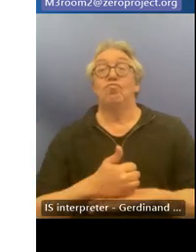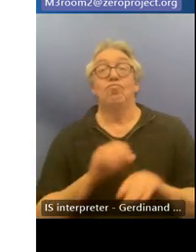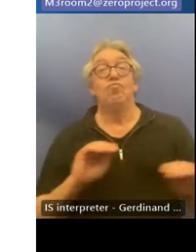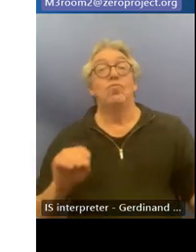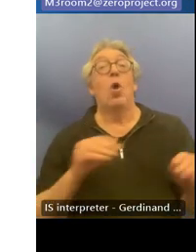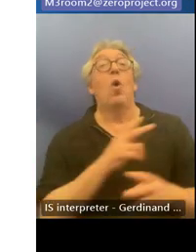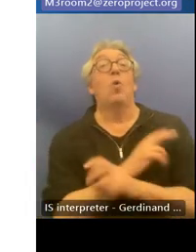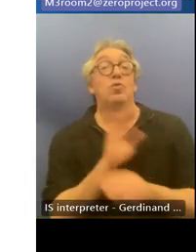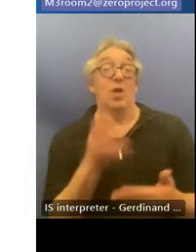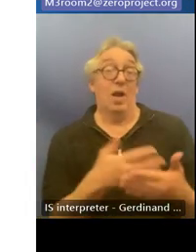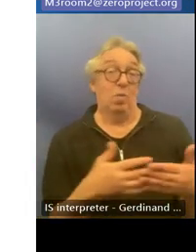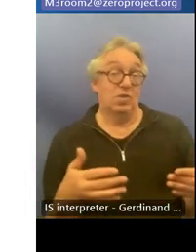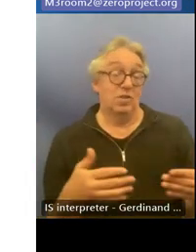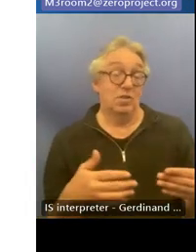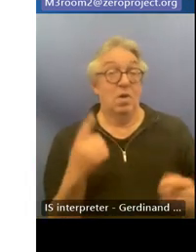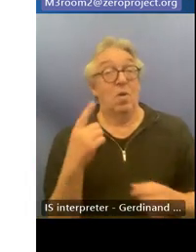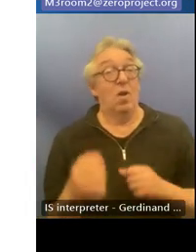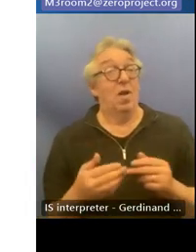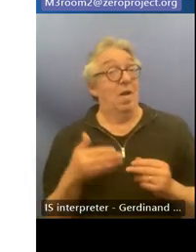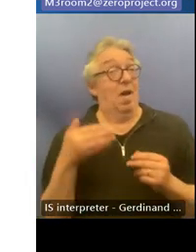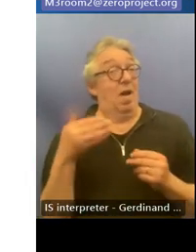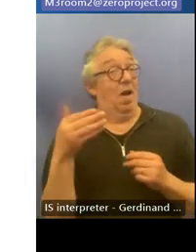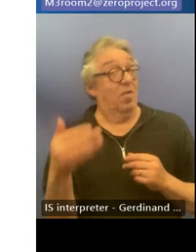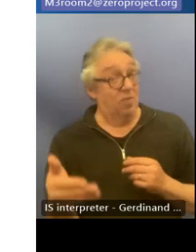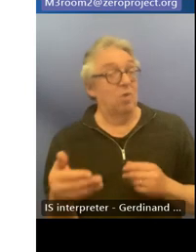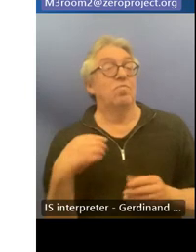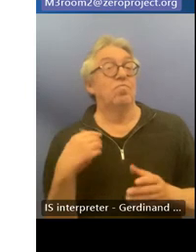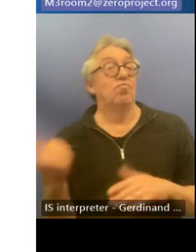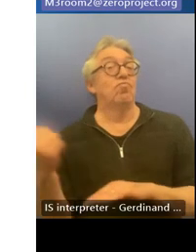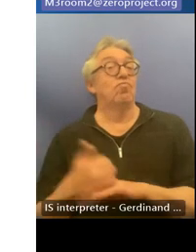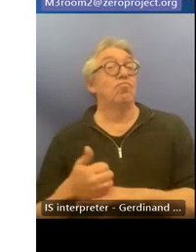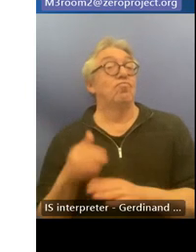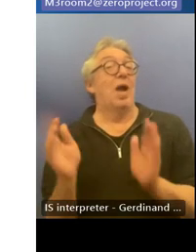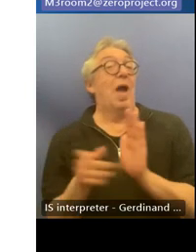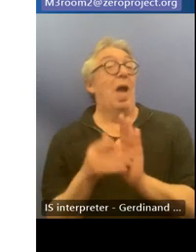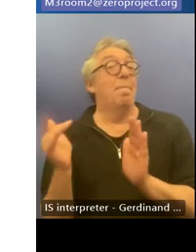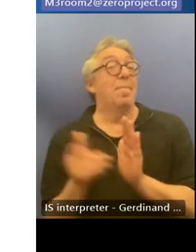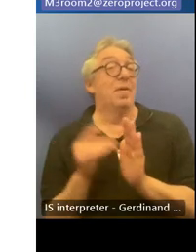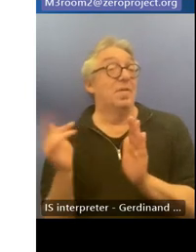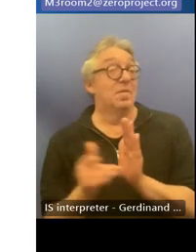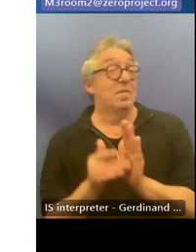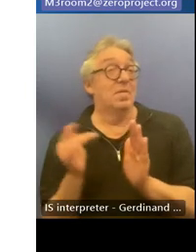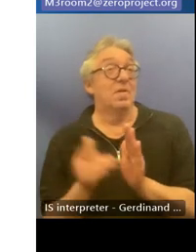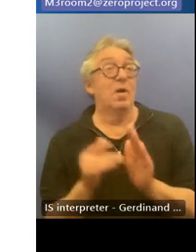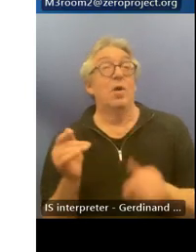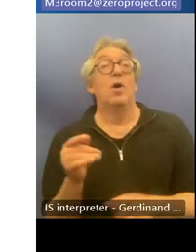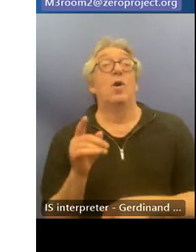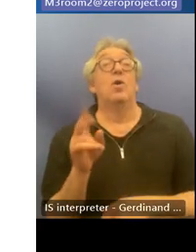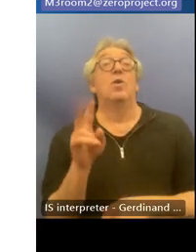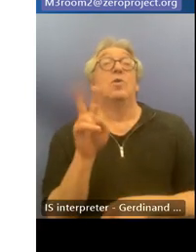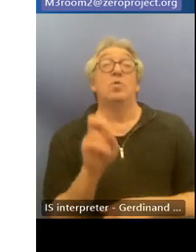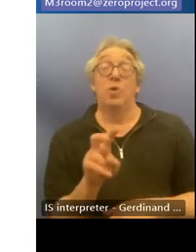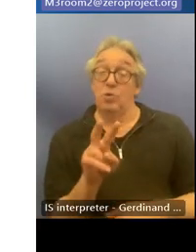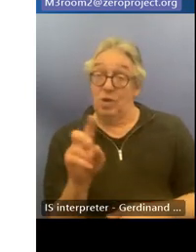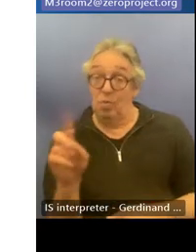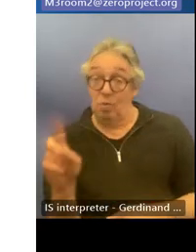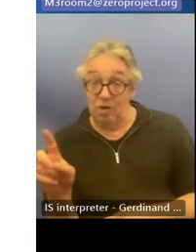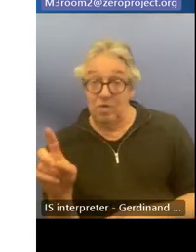released our app version to make it more accessible and more usable. Another year later, in 2021, we